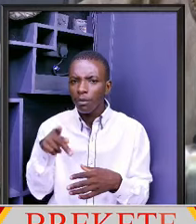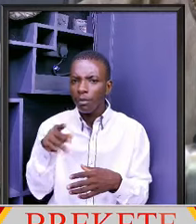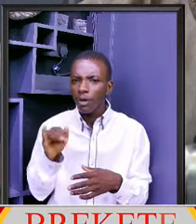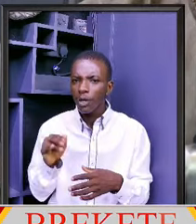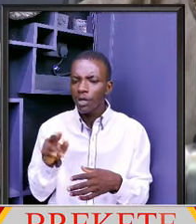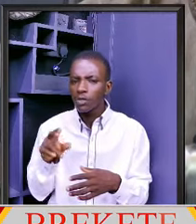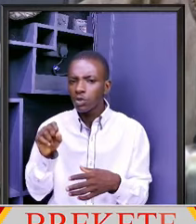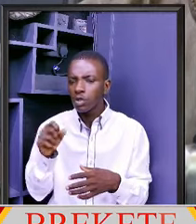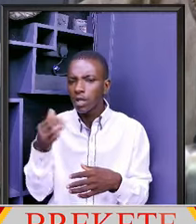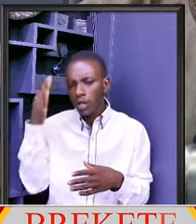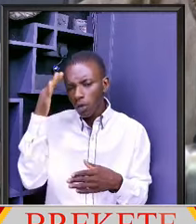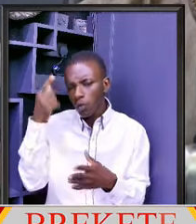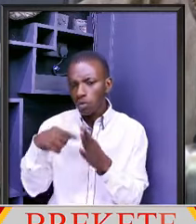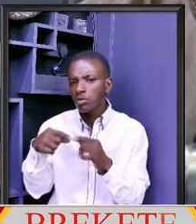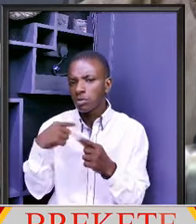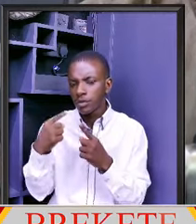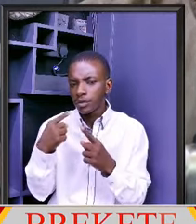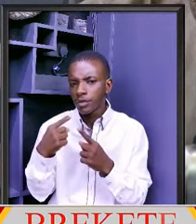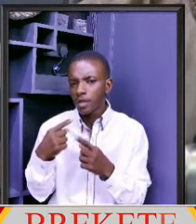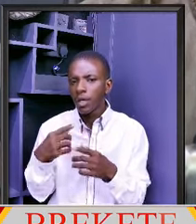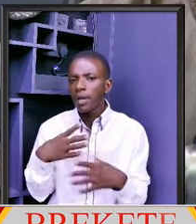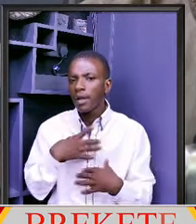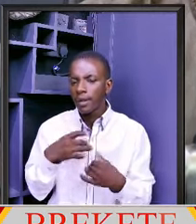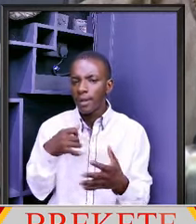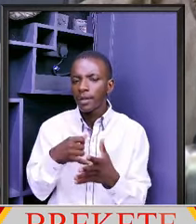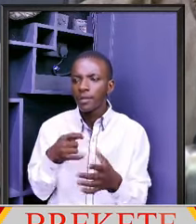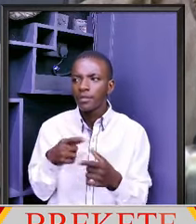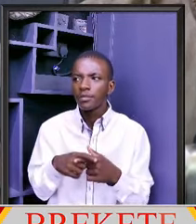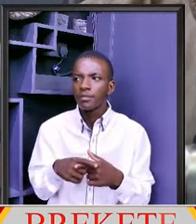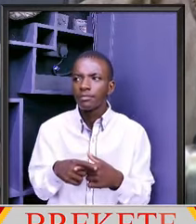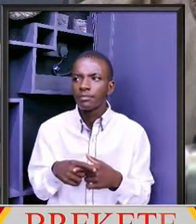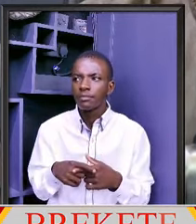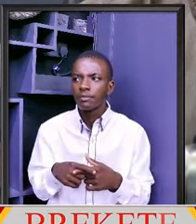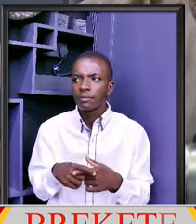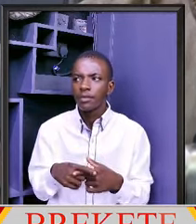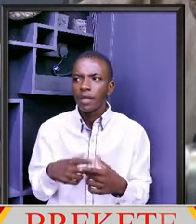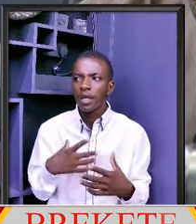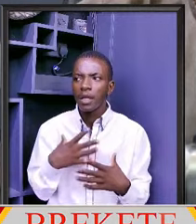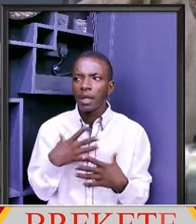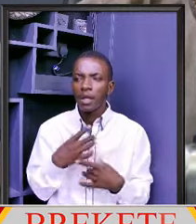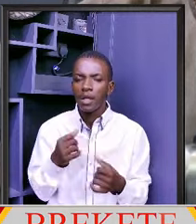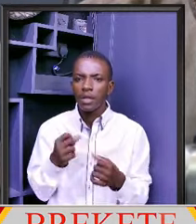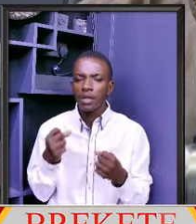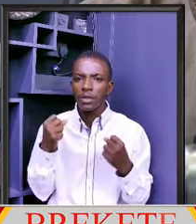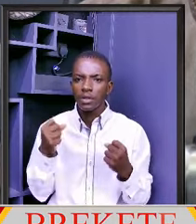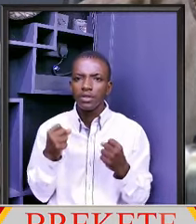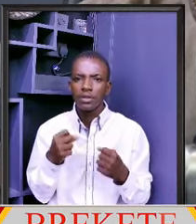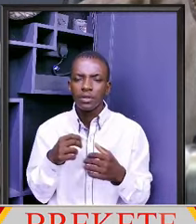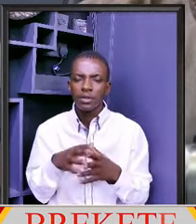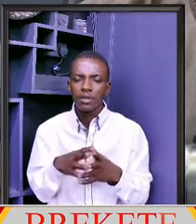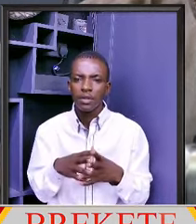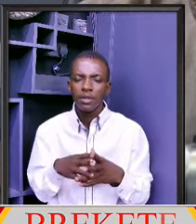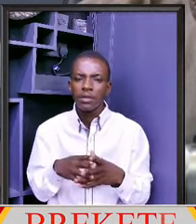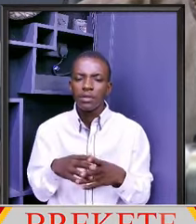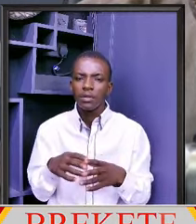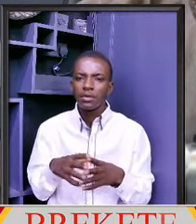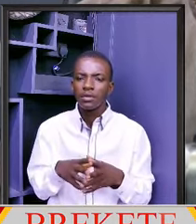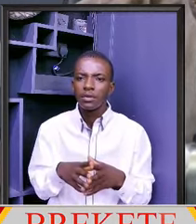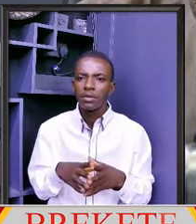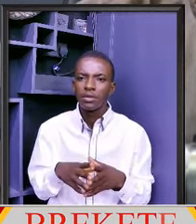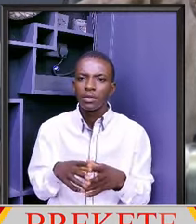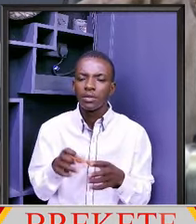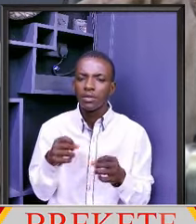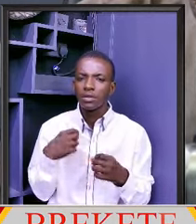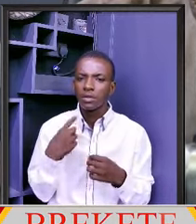heard of what you do, and I like what you did. I like your strength. I like your density. He said all things. I said, well,